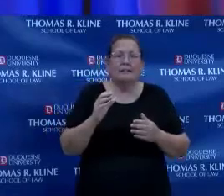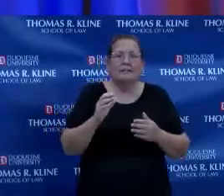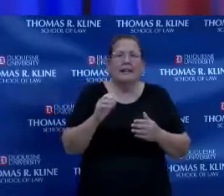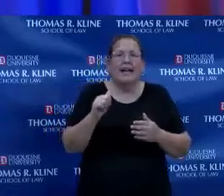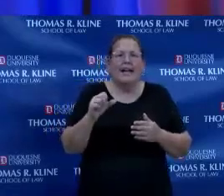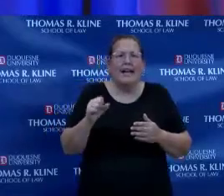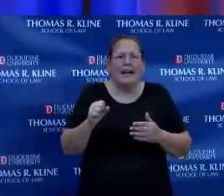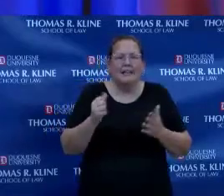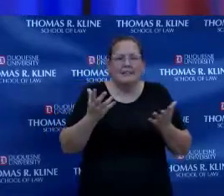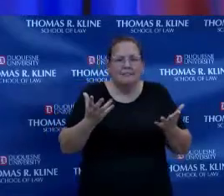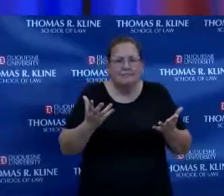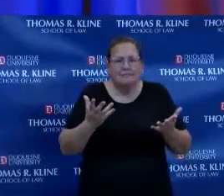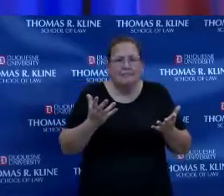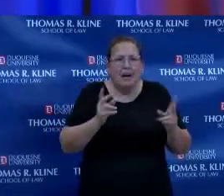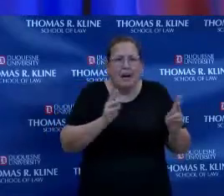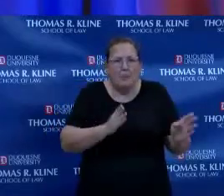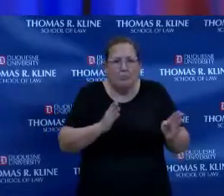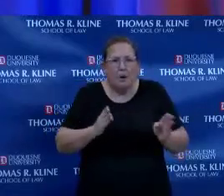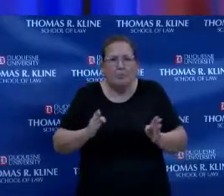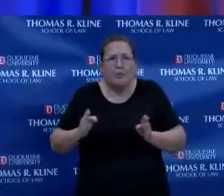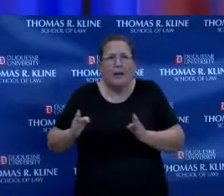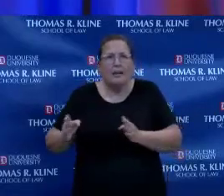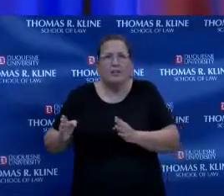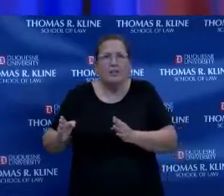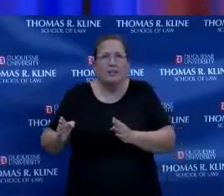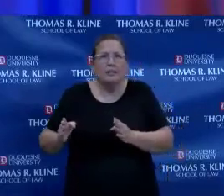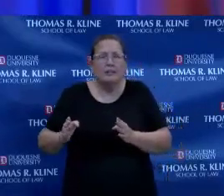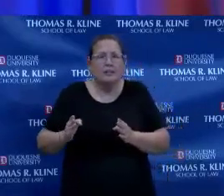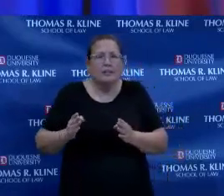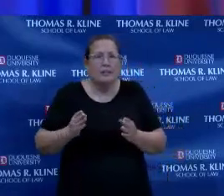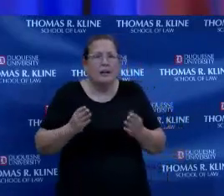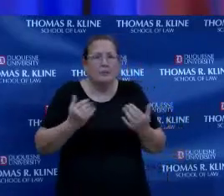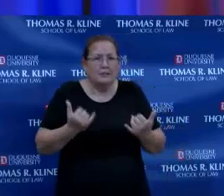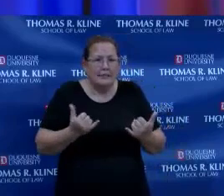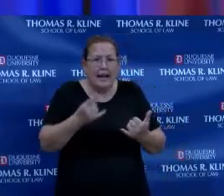preparation for the bar review. How many are headed to bar review